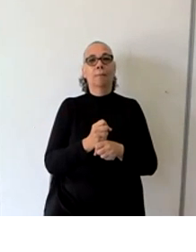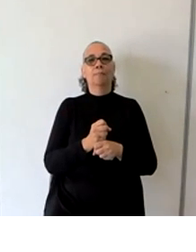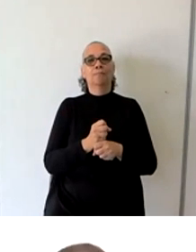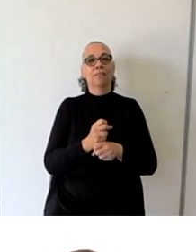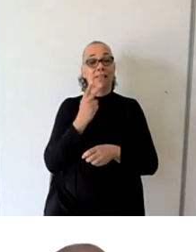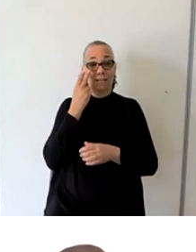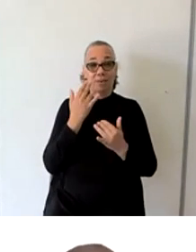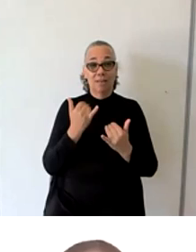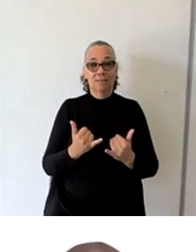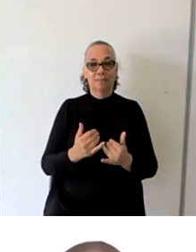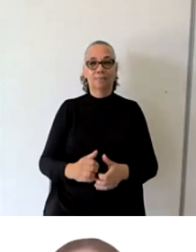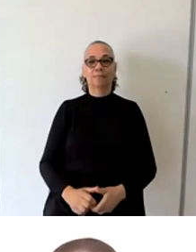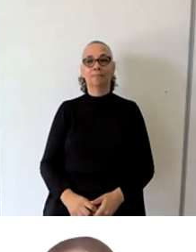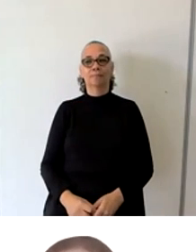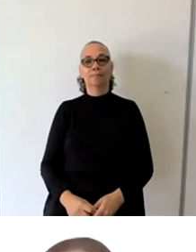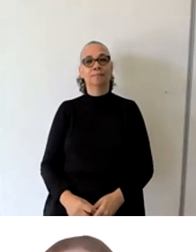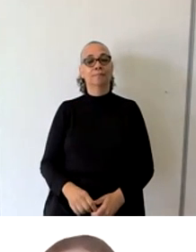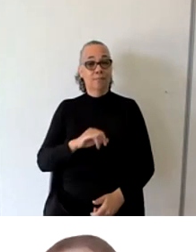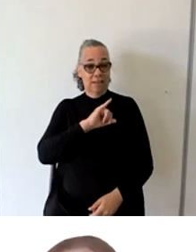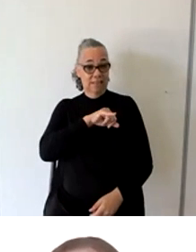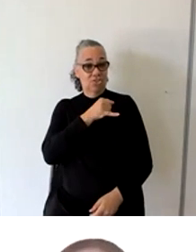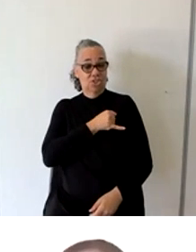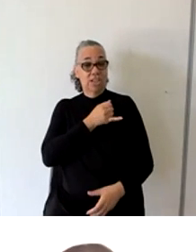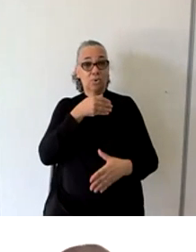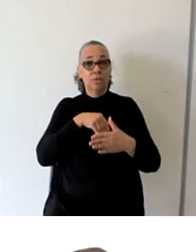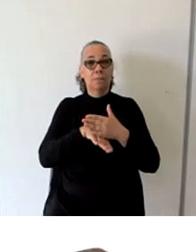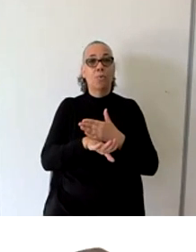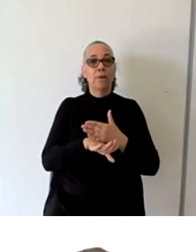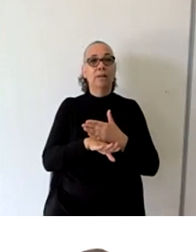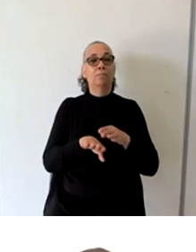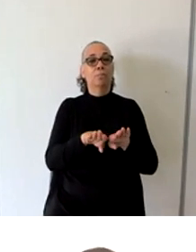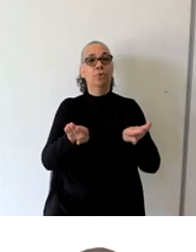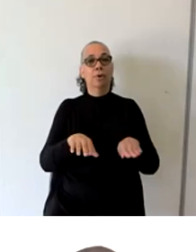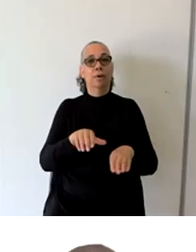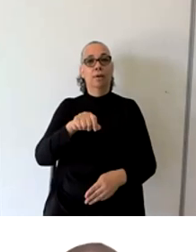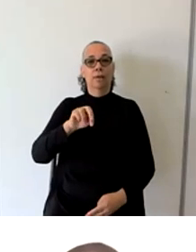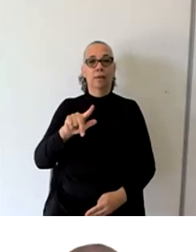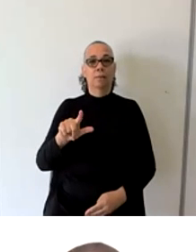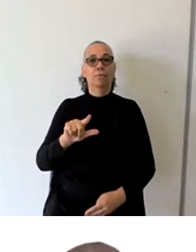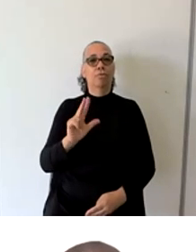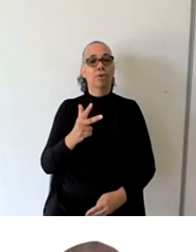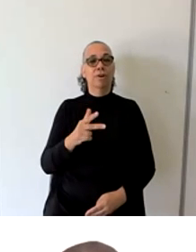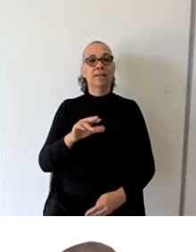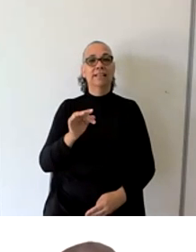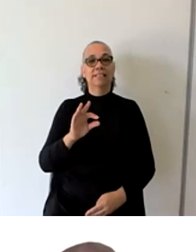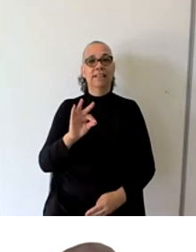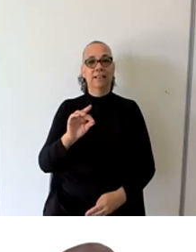now. So Jessica was born in Bermuda on April 3rd, 1993, only